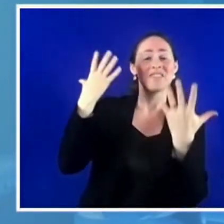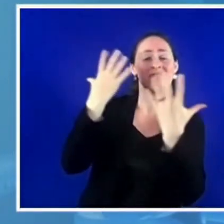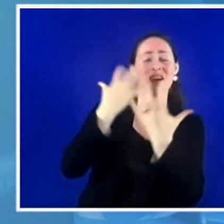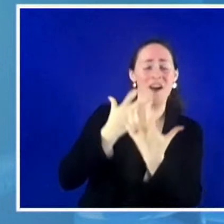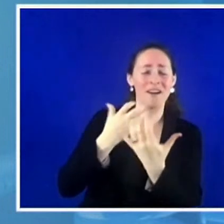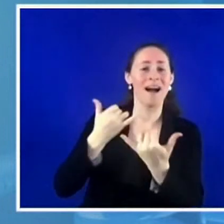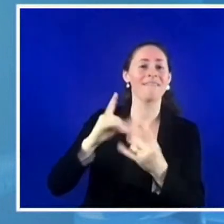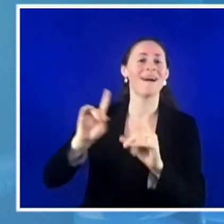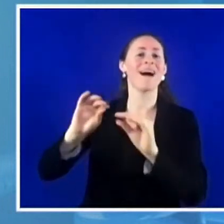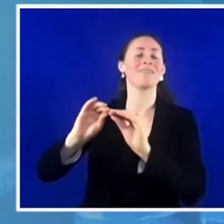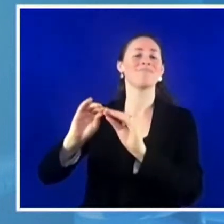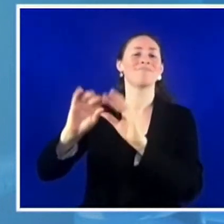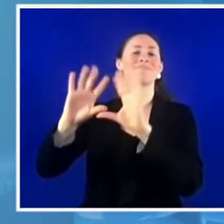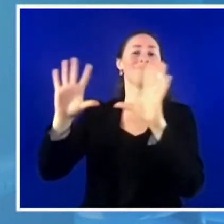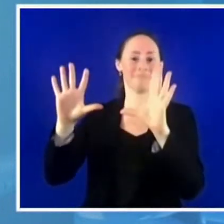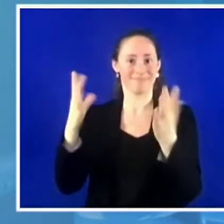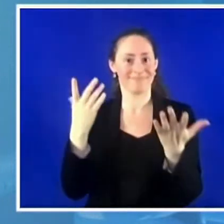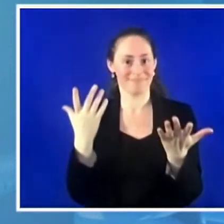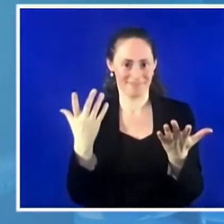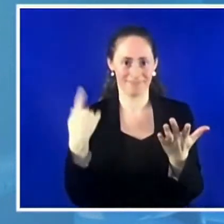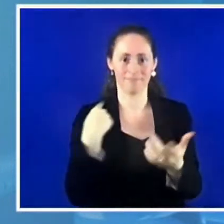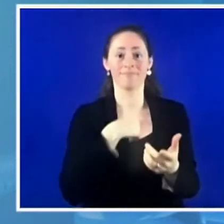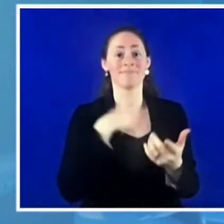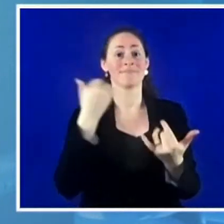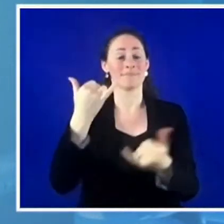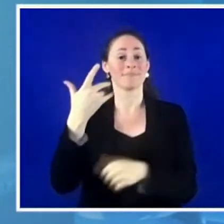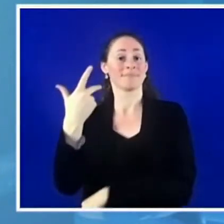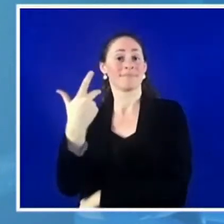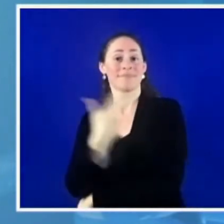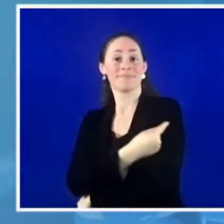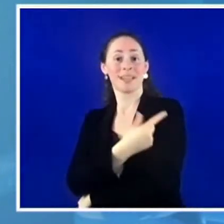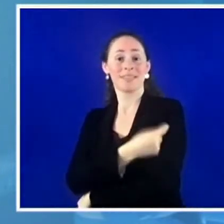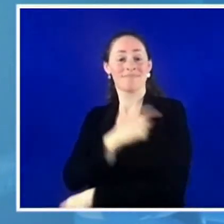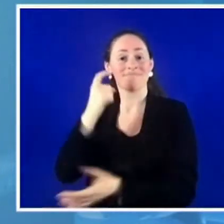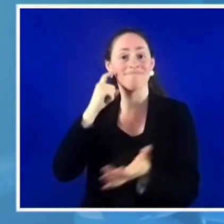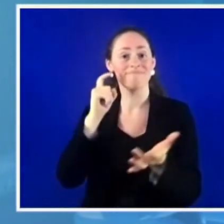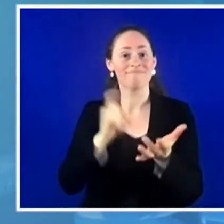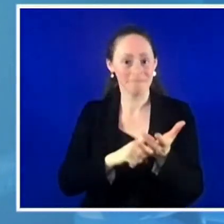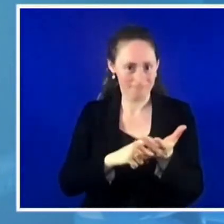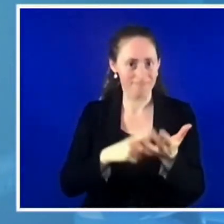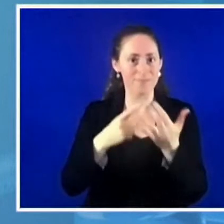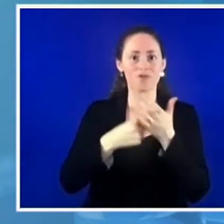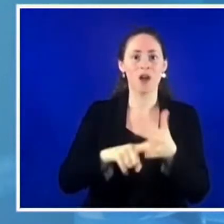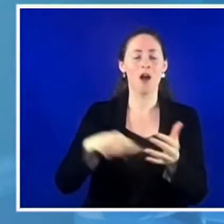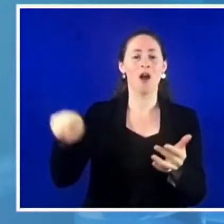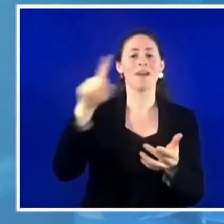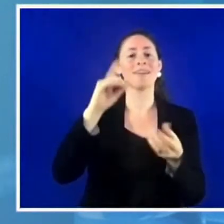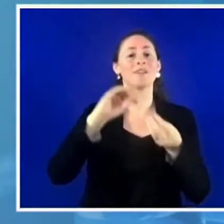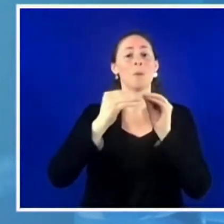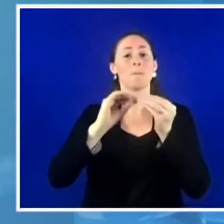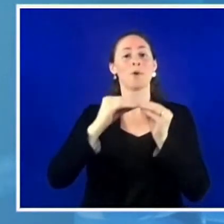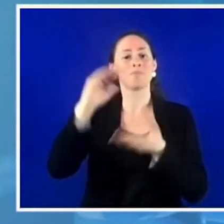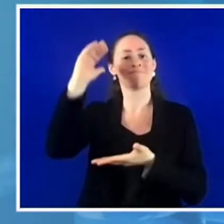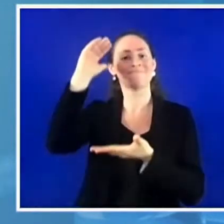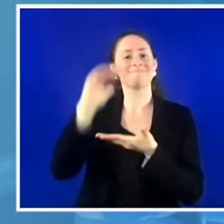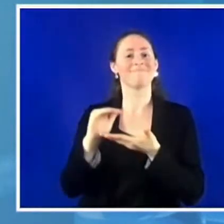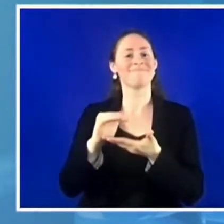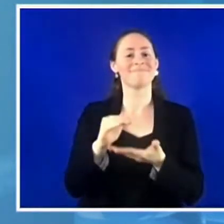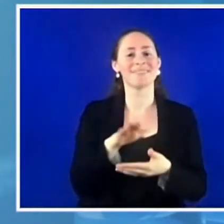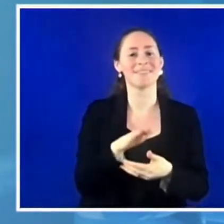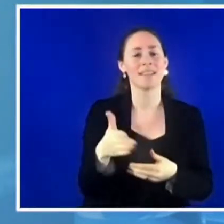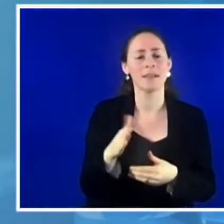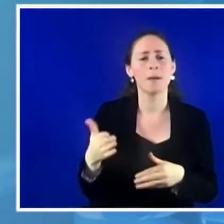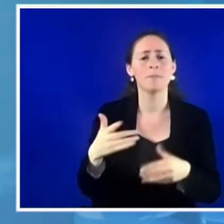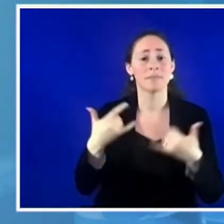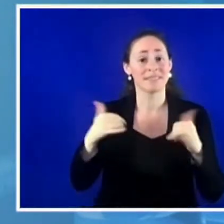COVID-19 are at their lowest point since March 2020. We've come so far, but we've got more ground to cover if we want to vaccinate the